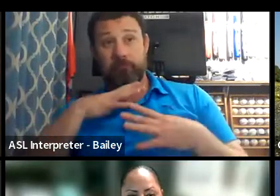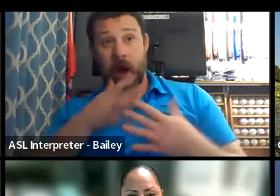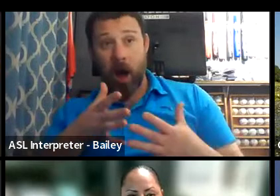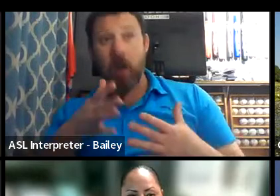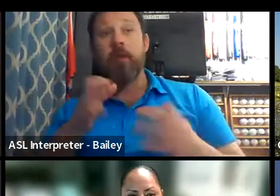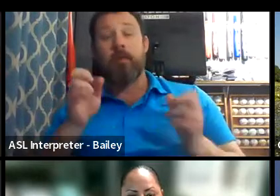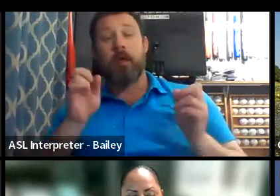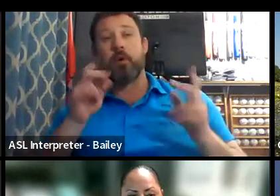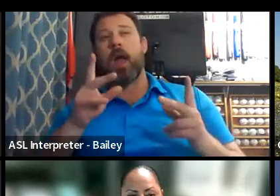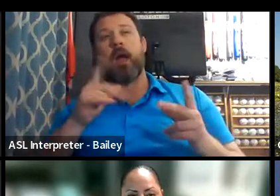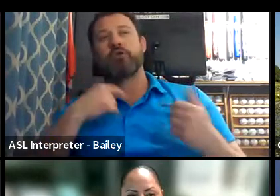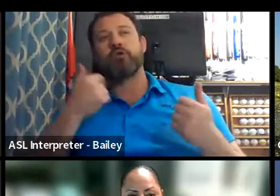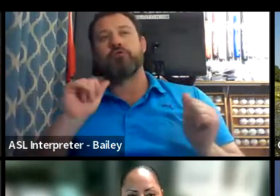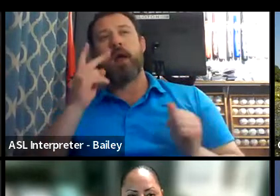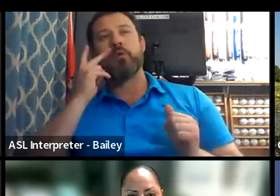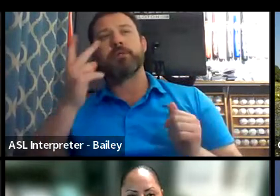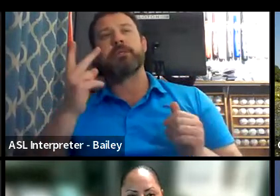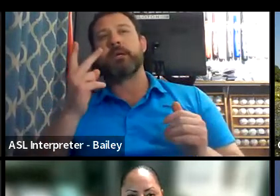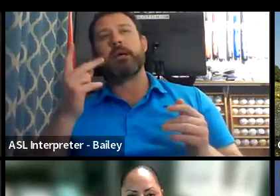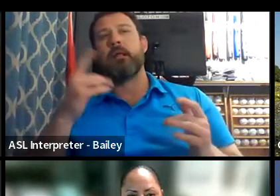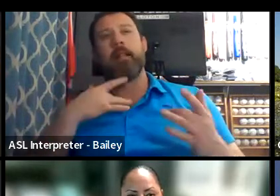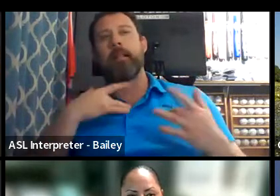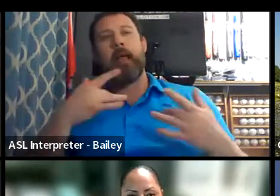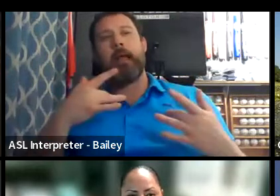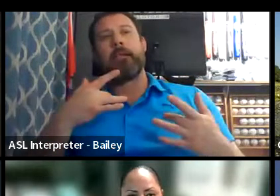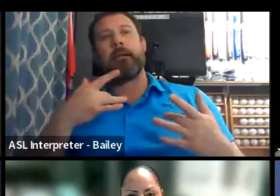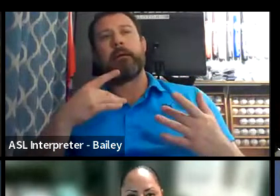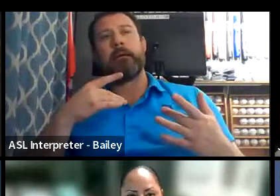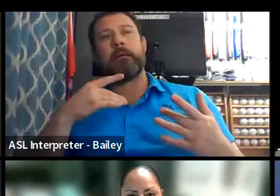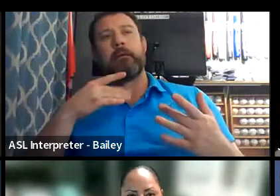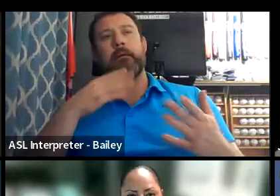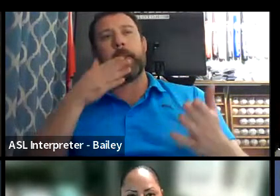just trying to see what are the likely impacts.